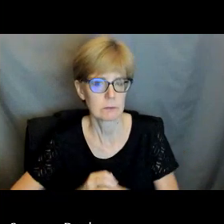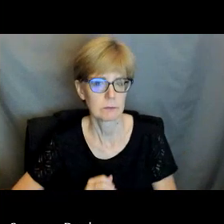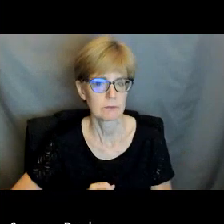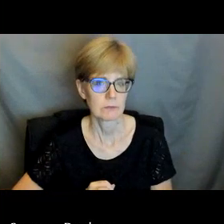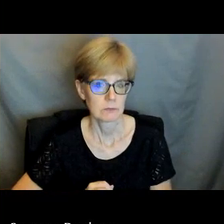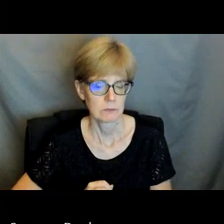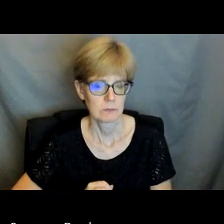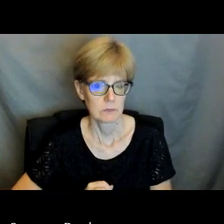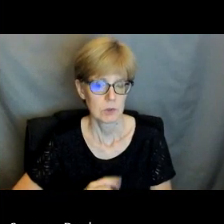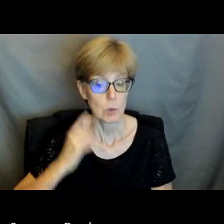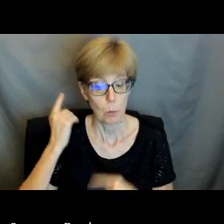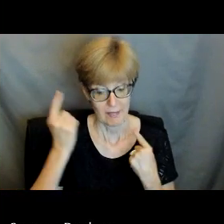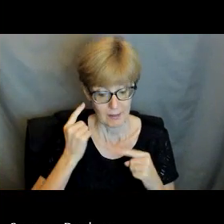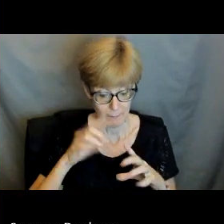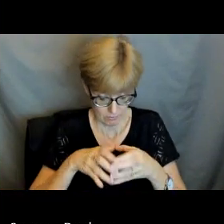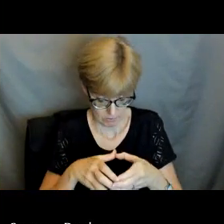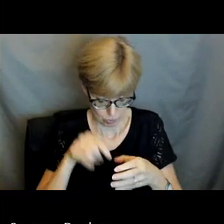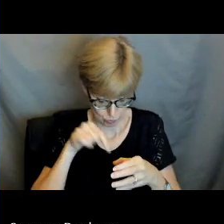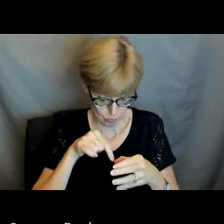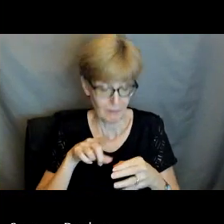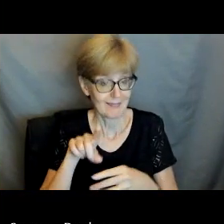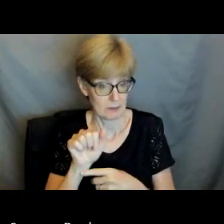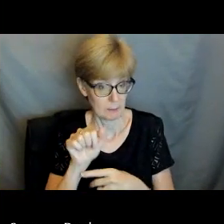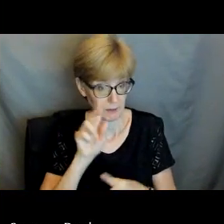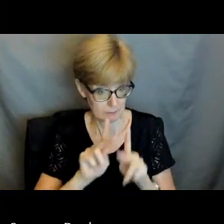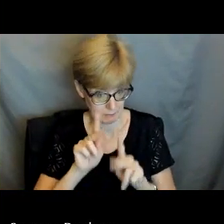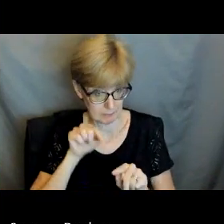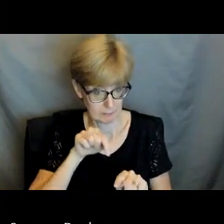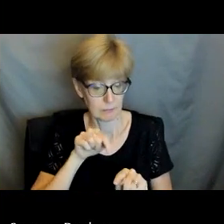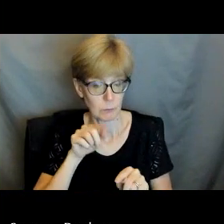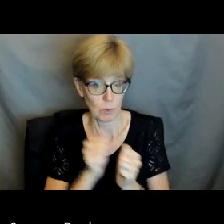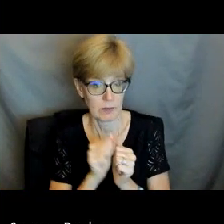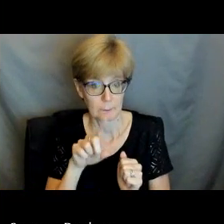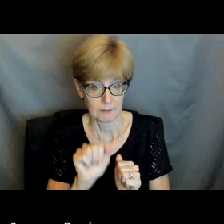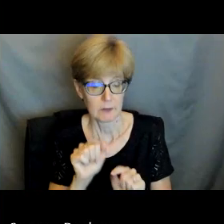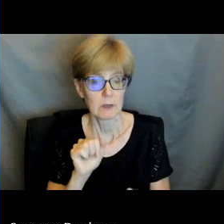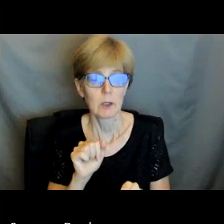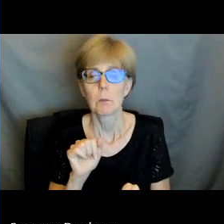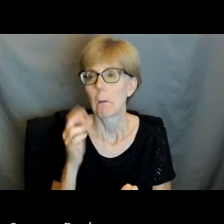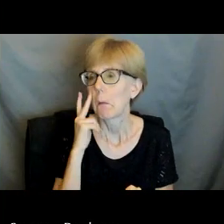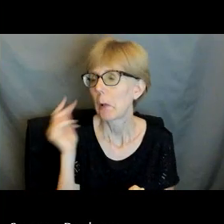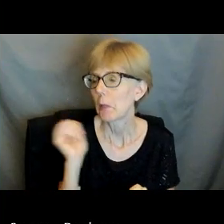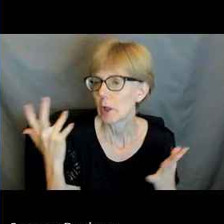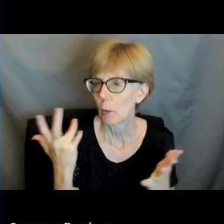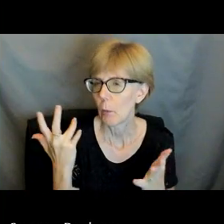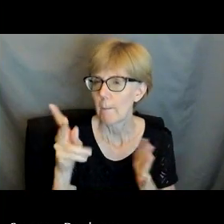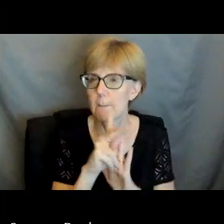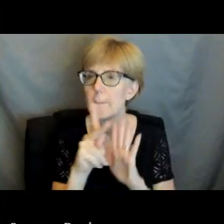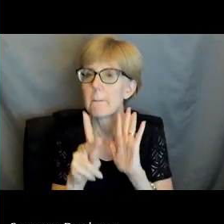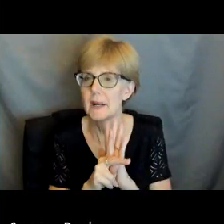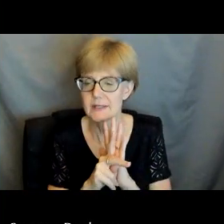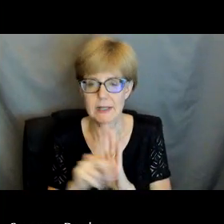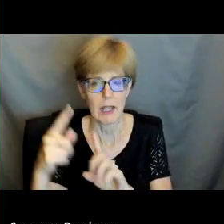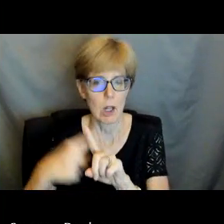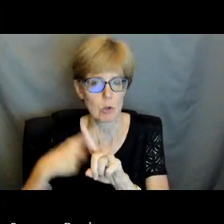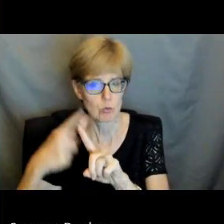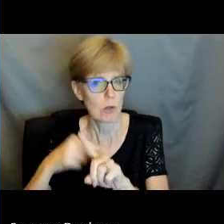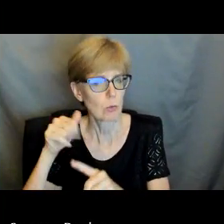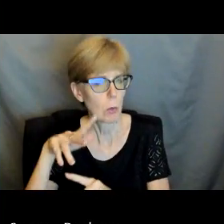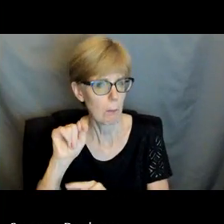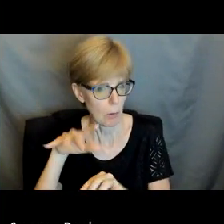class of disability, that could look like it could look like a policy at a rental complex that